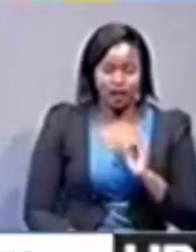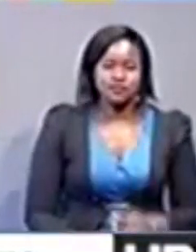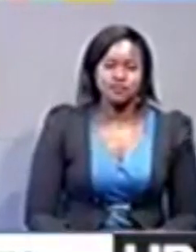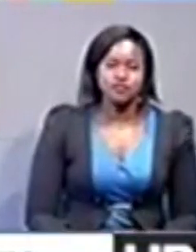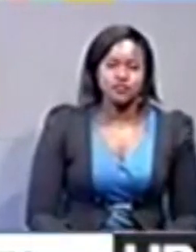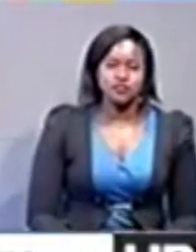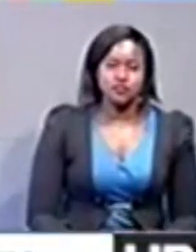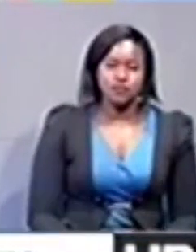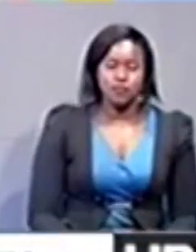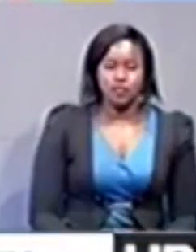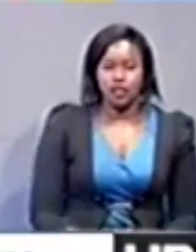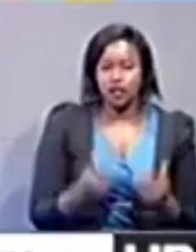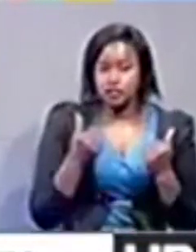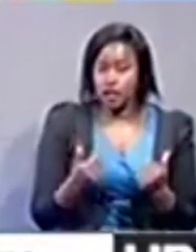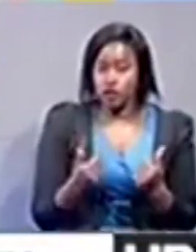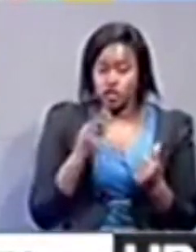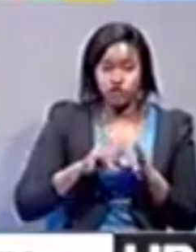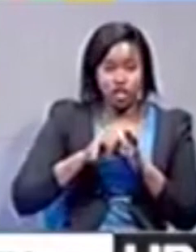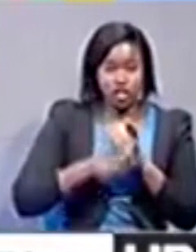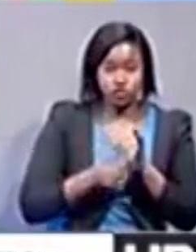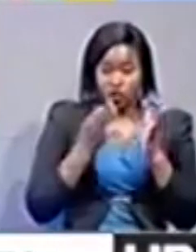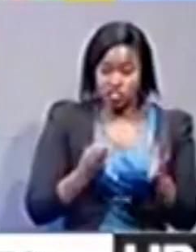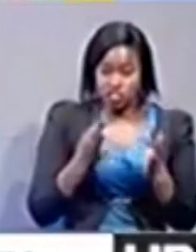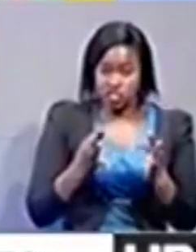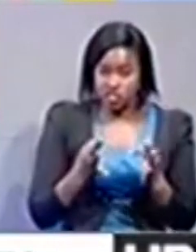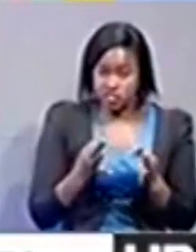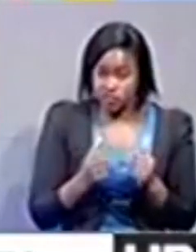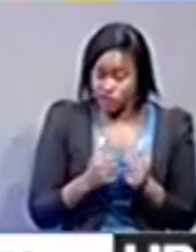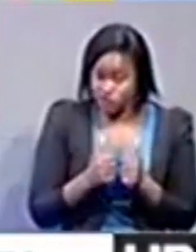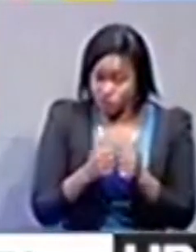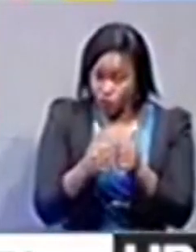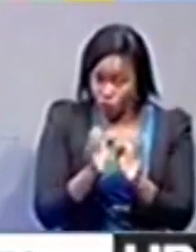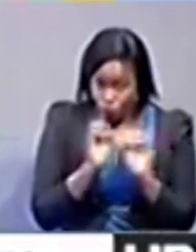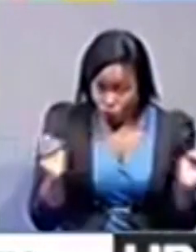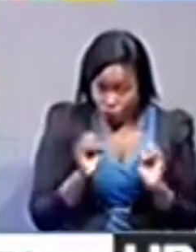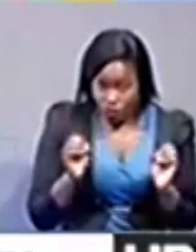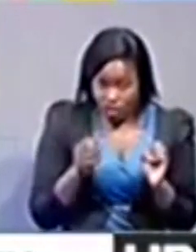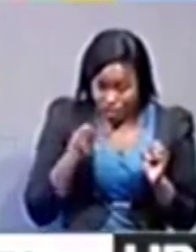And without handling the issue of cargo, you will fail.